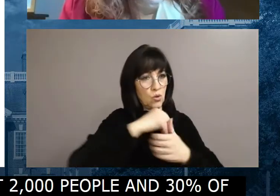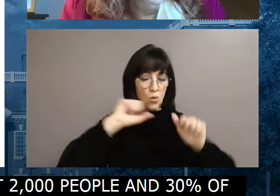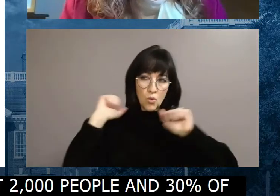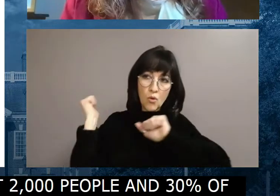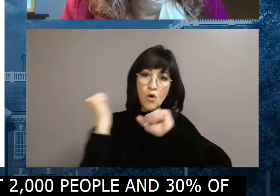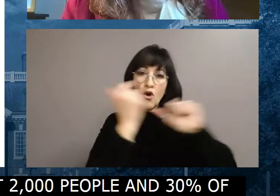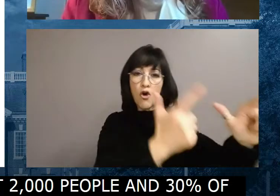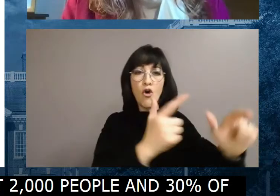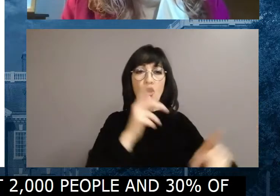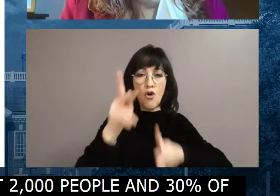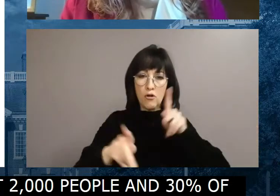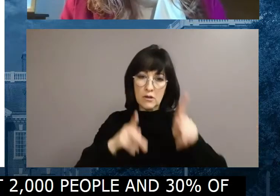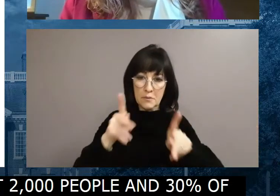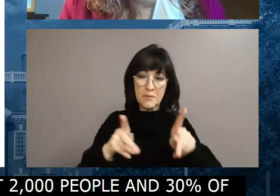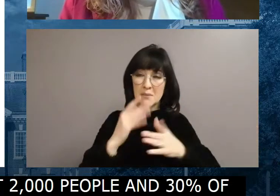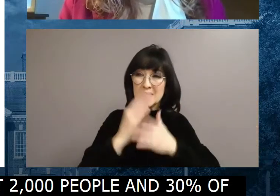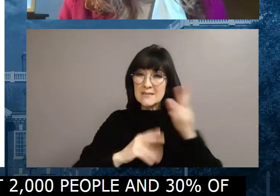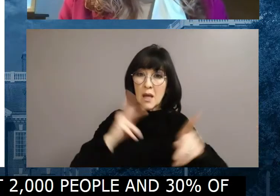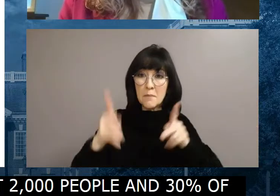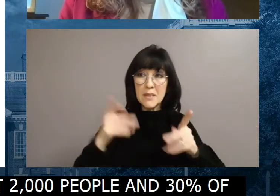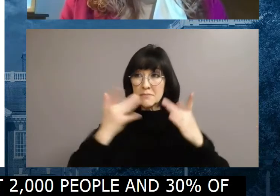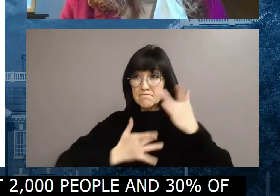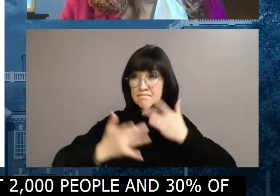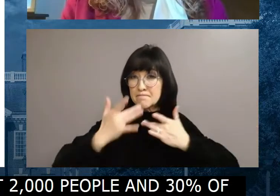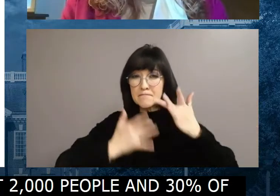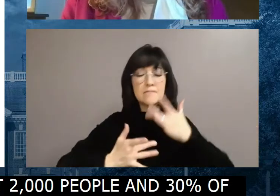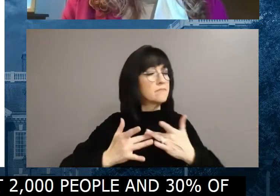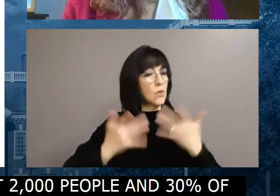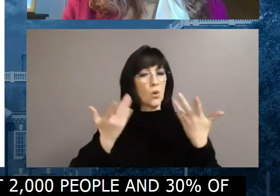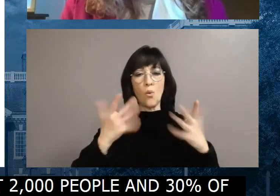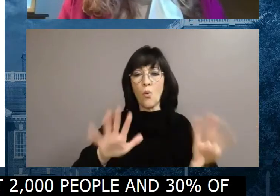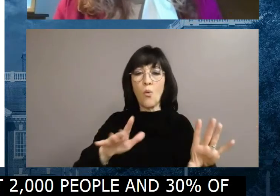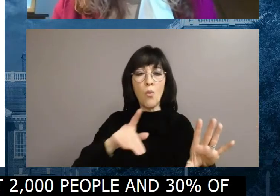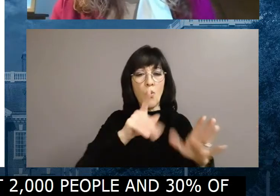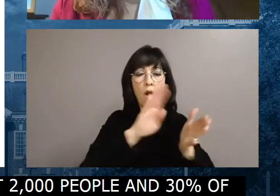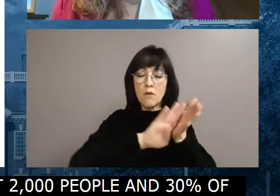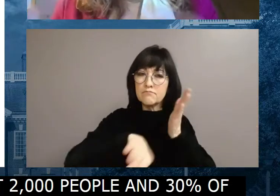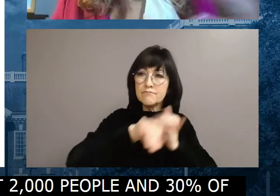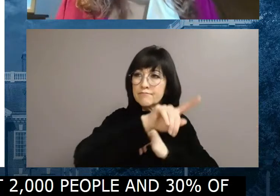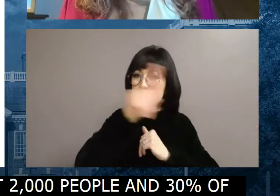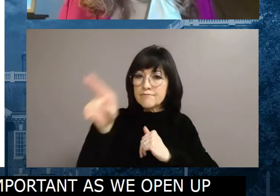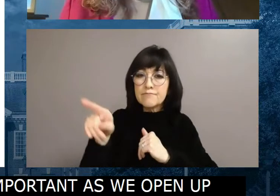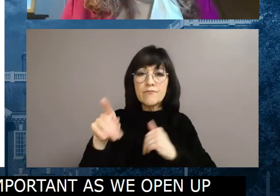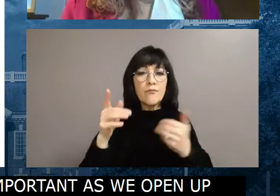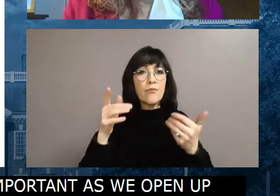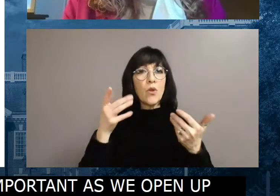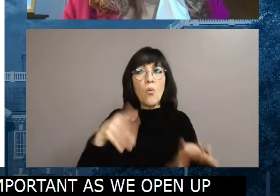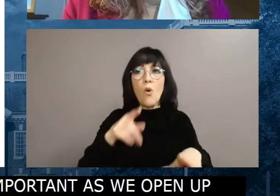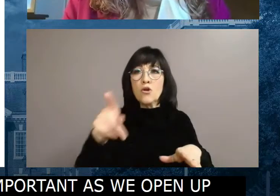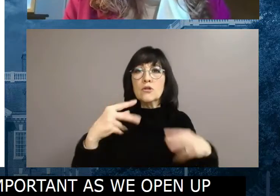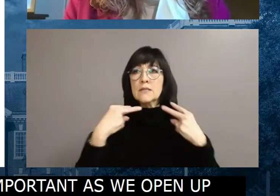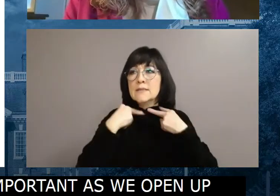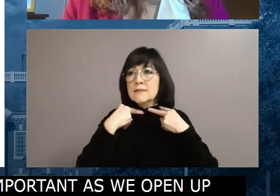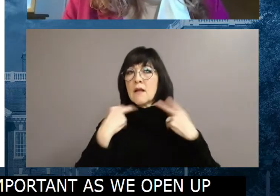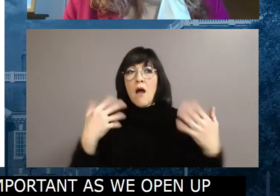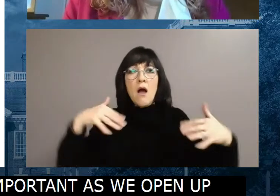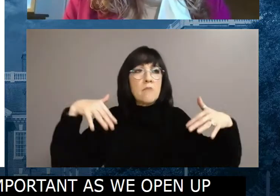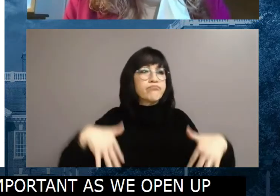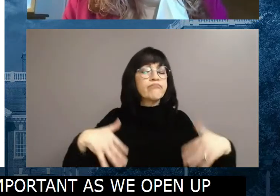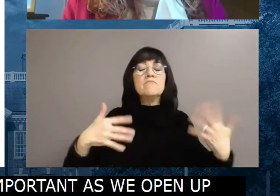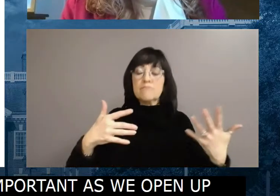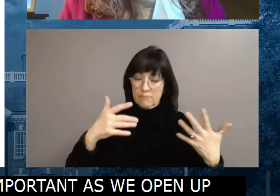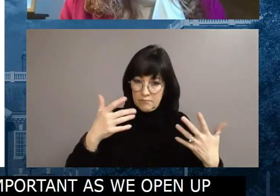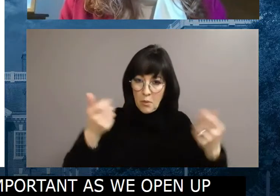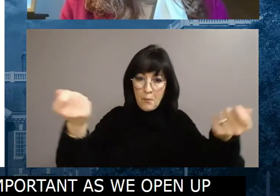strategic and targeted events. And while we all know that often when we do open up, and we saw this